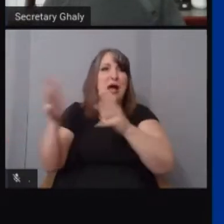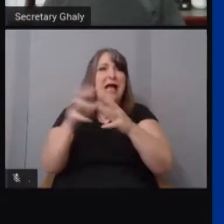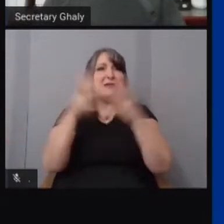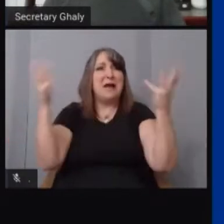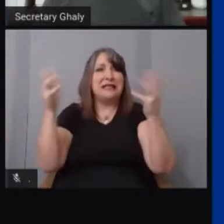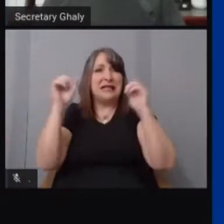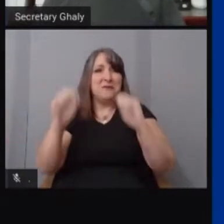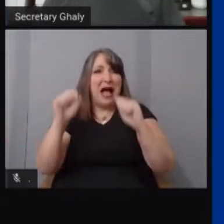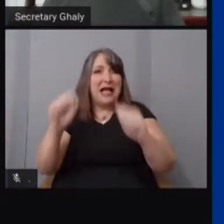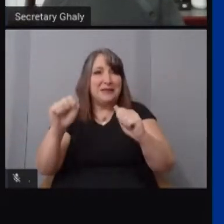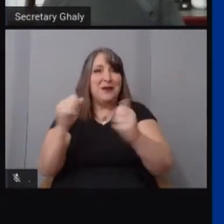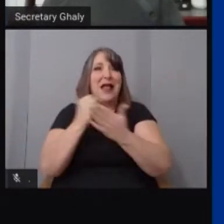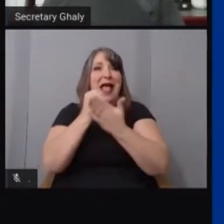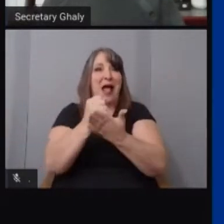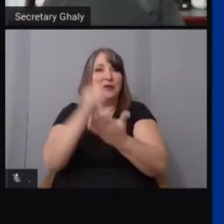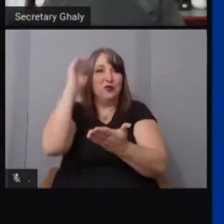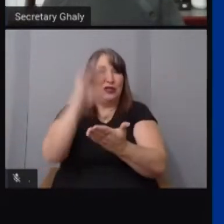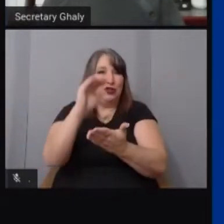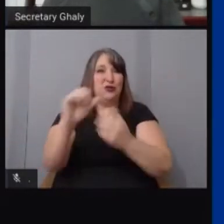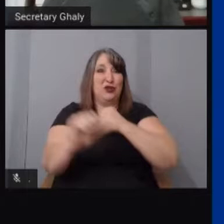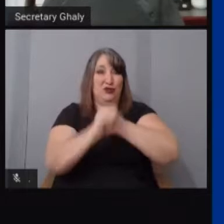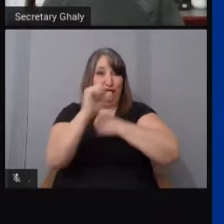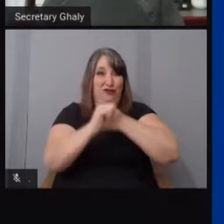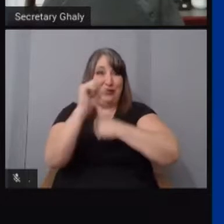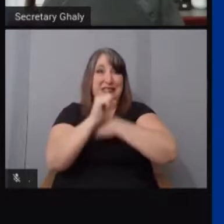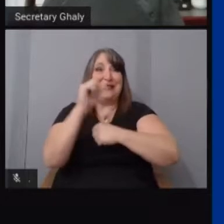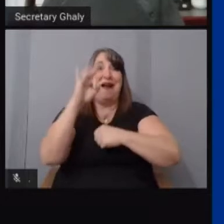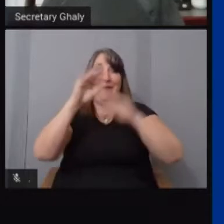possible helps reduce the risk of transmission.